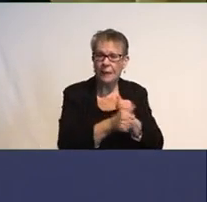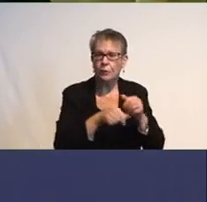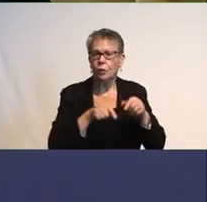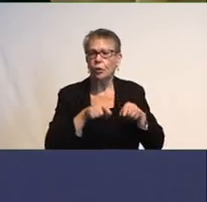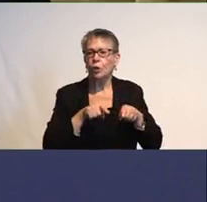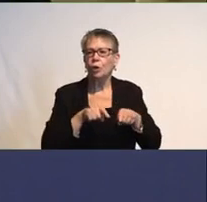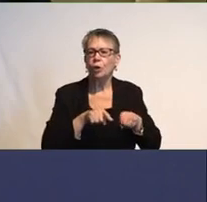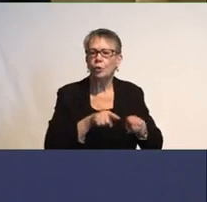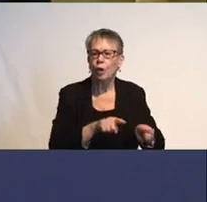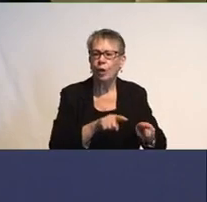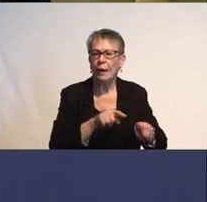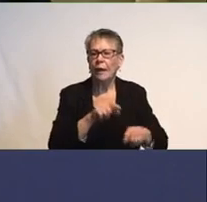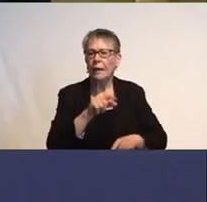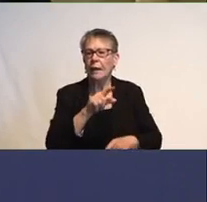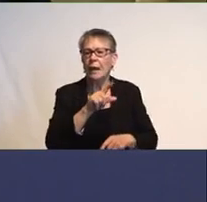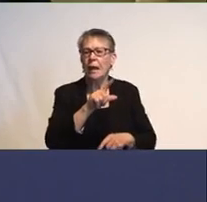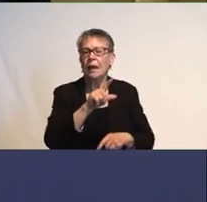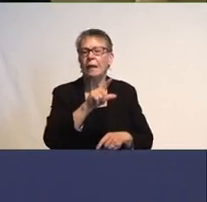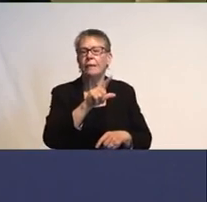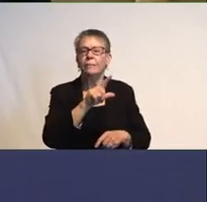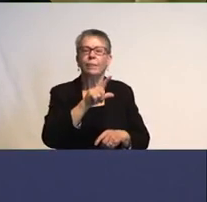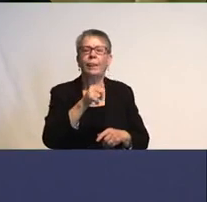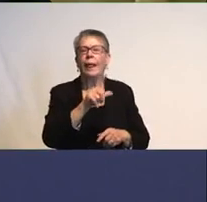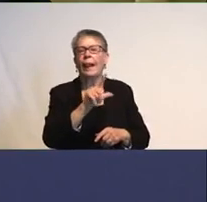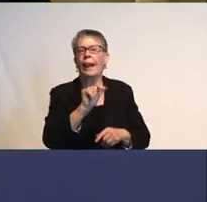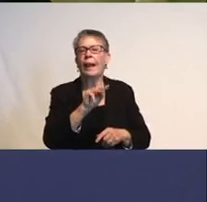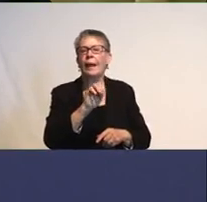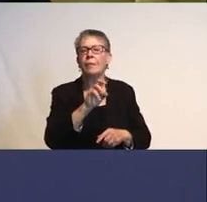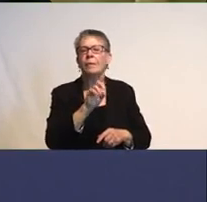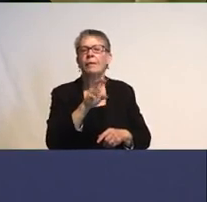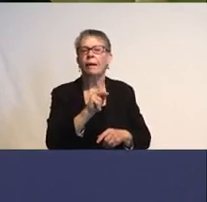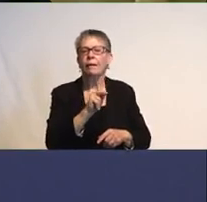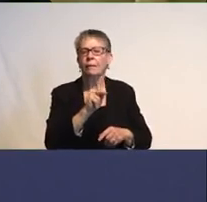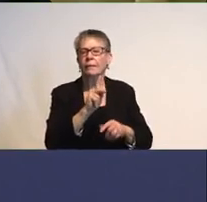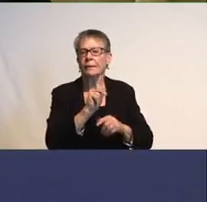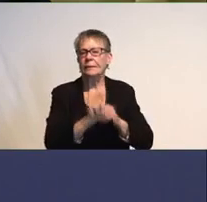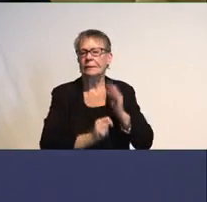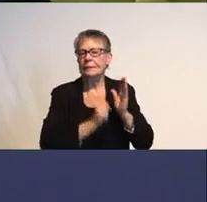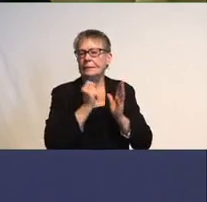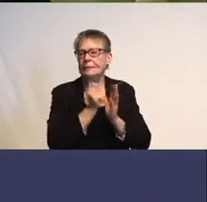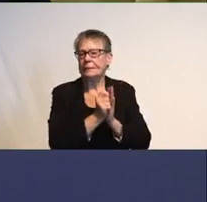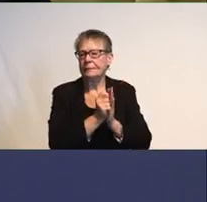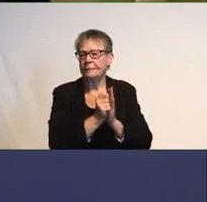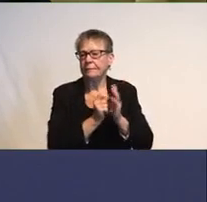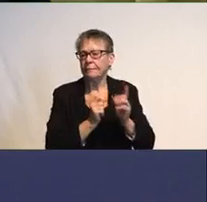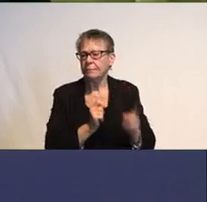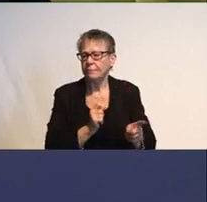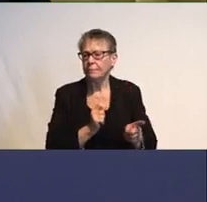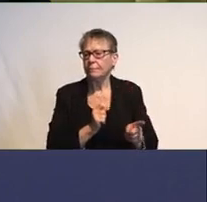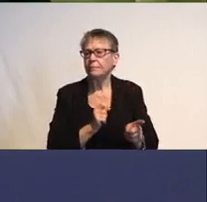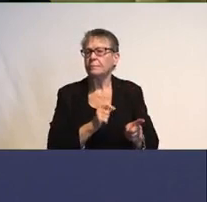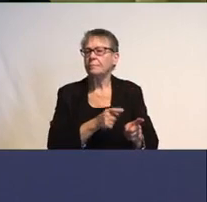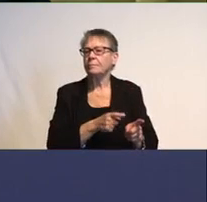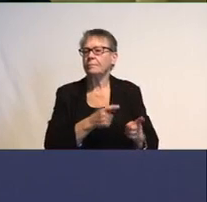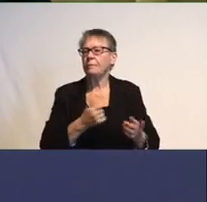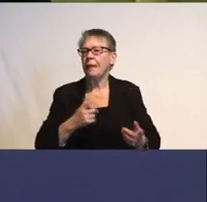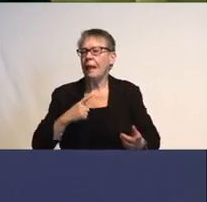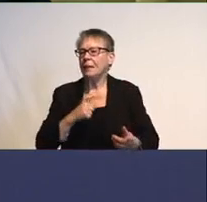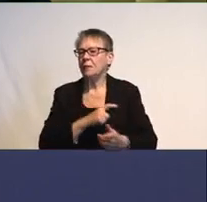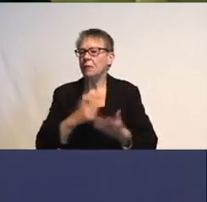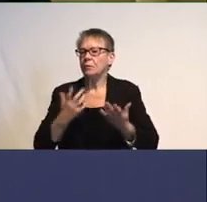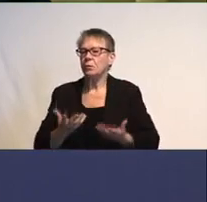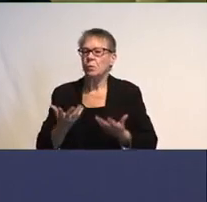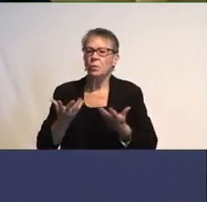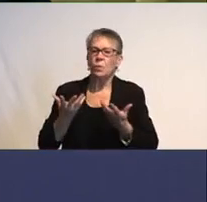What's holding it up in the Senate? And lastly, lawmakers are again calling for a test-to-stay policy for schools now that the CDC